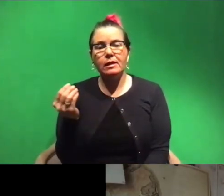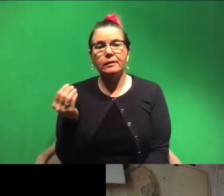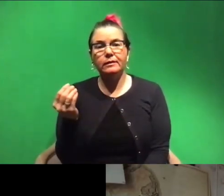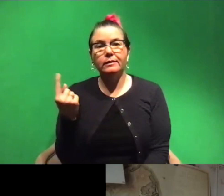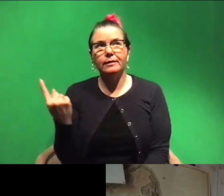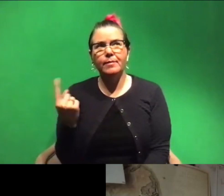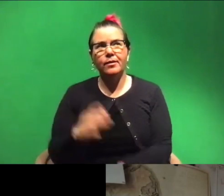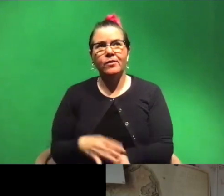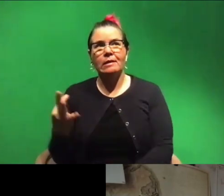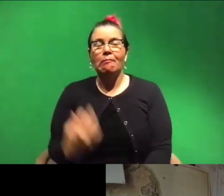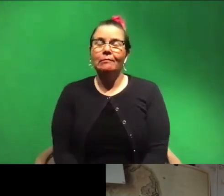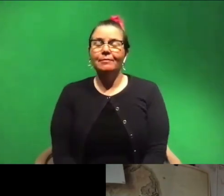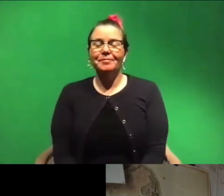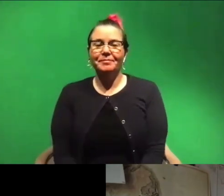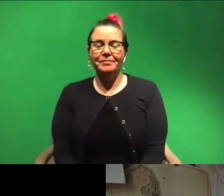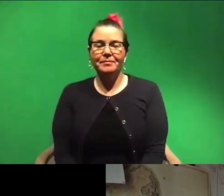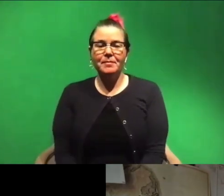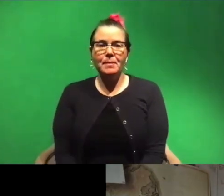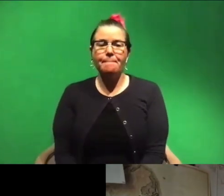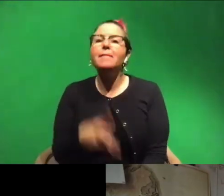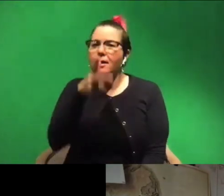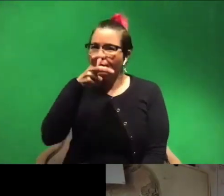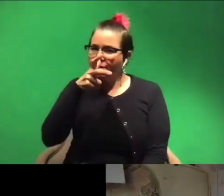something on Friday. Bugs.